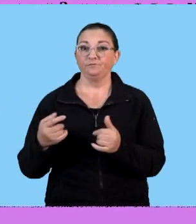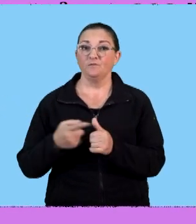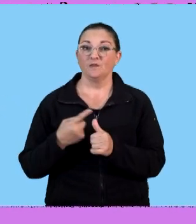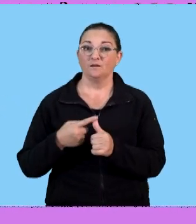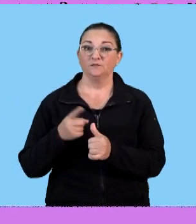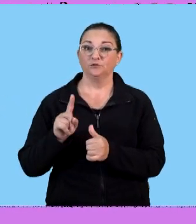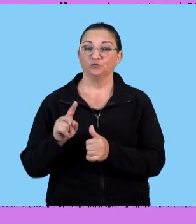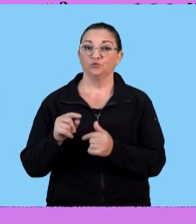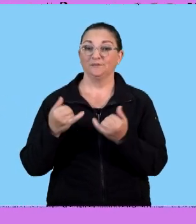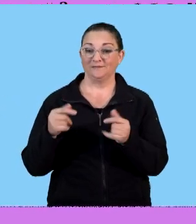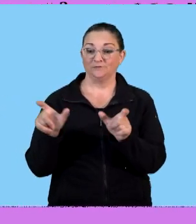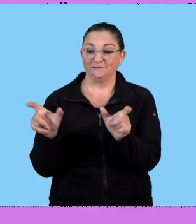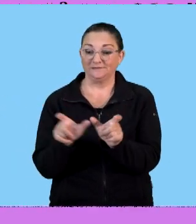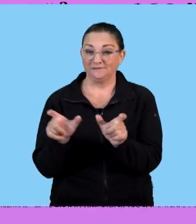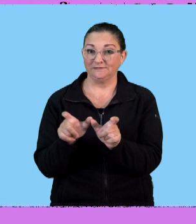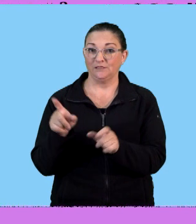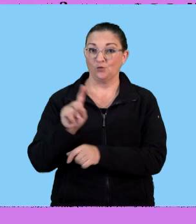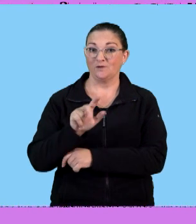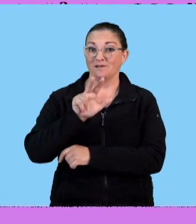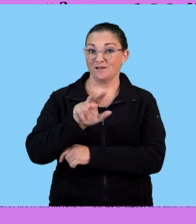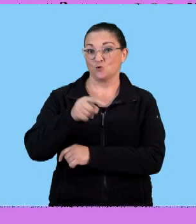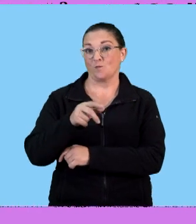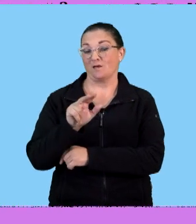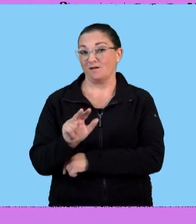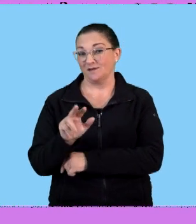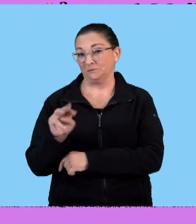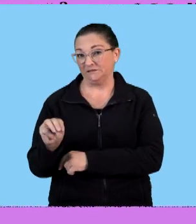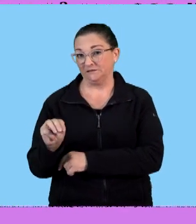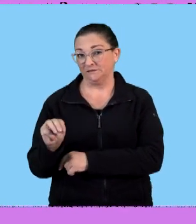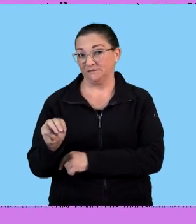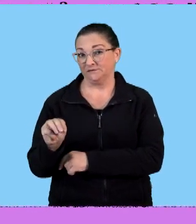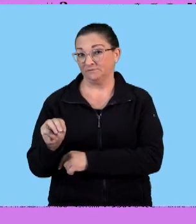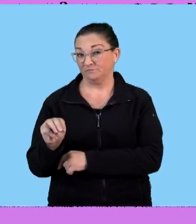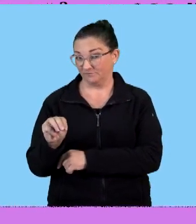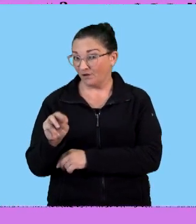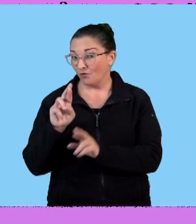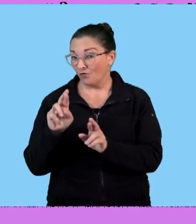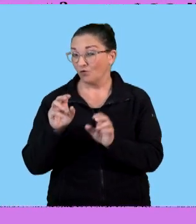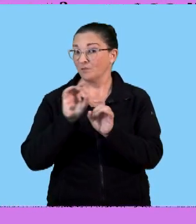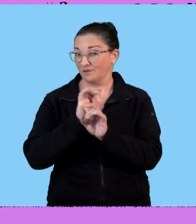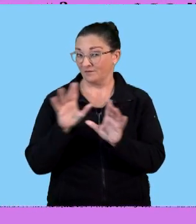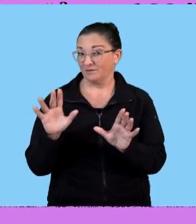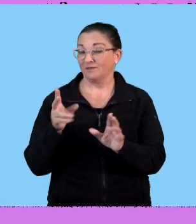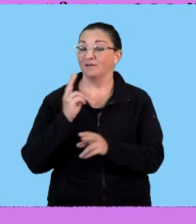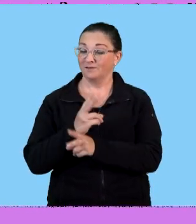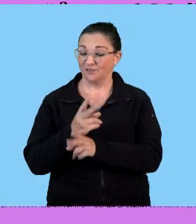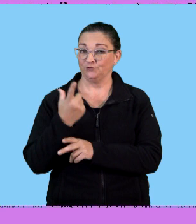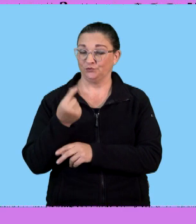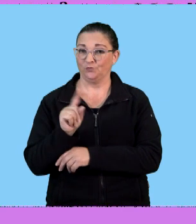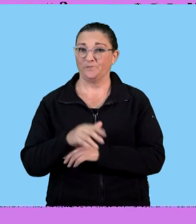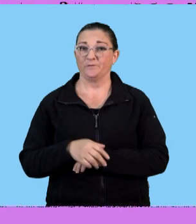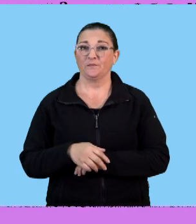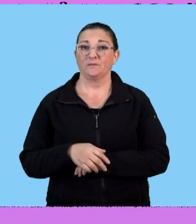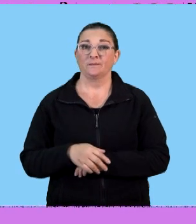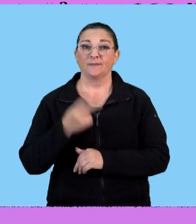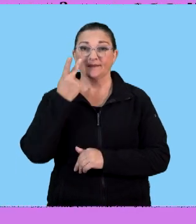Okay, so that will give us entire diameter of 8,8 meters. Guys, I hope that's clear. Let me do that